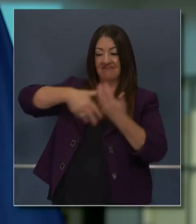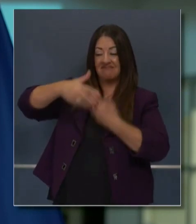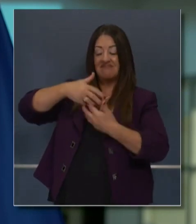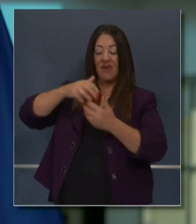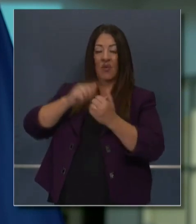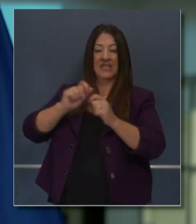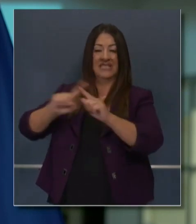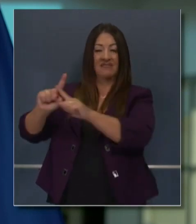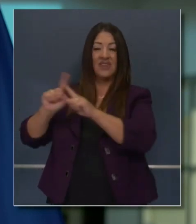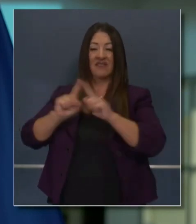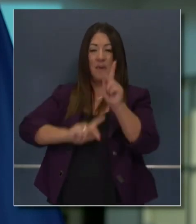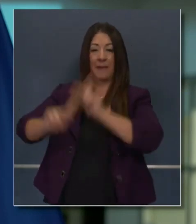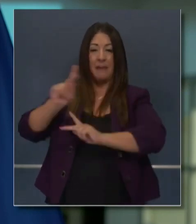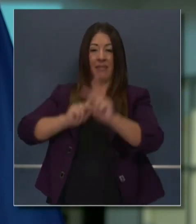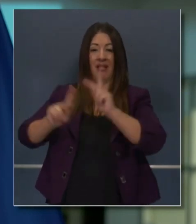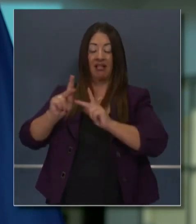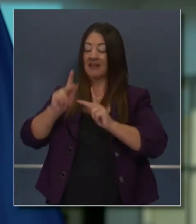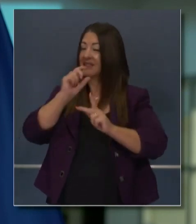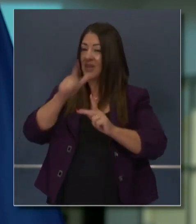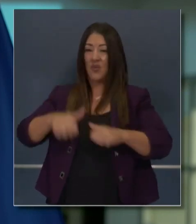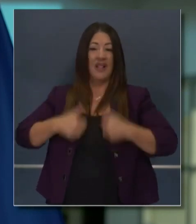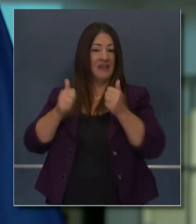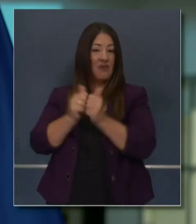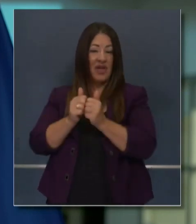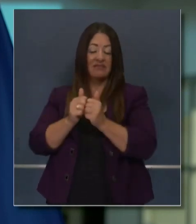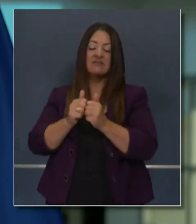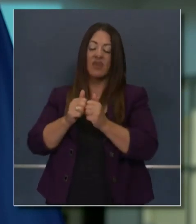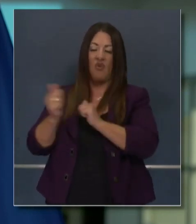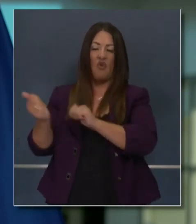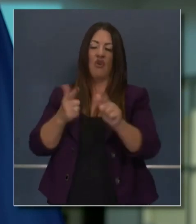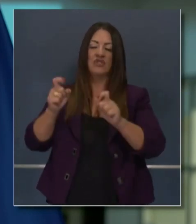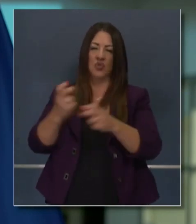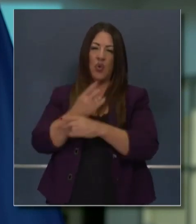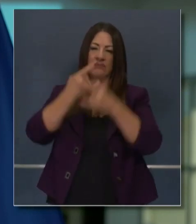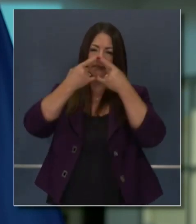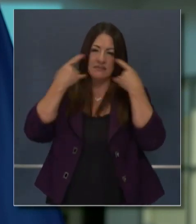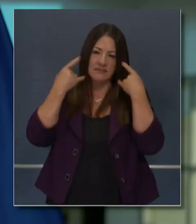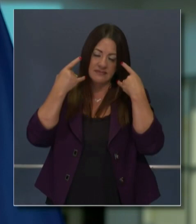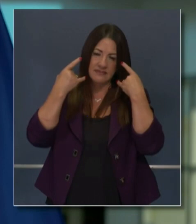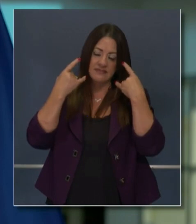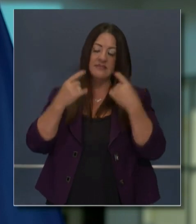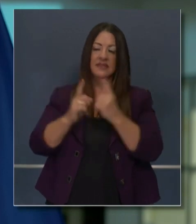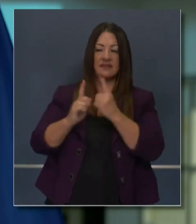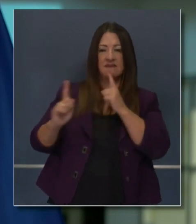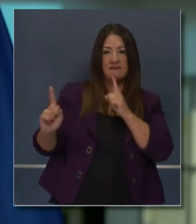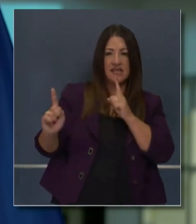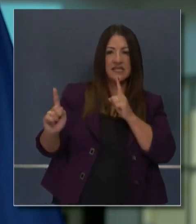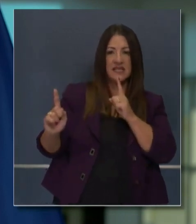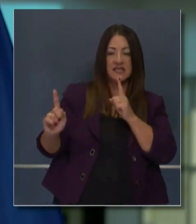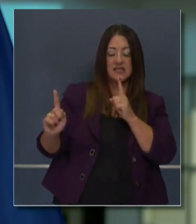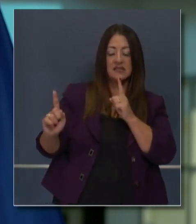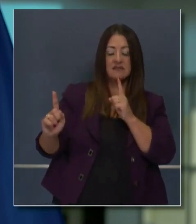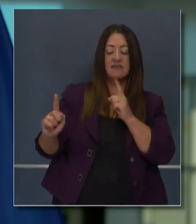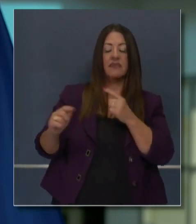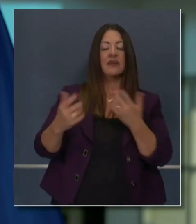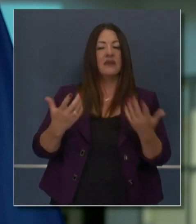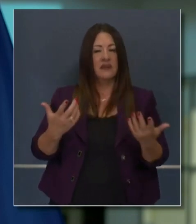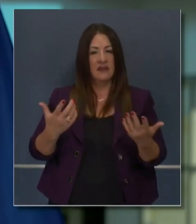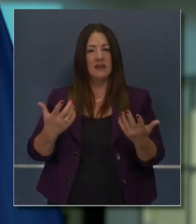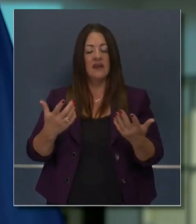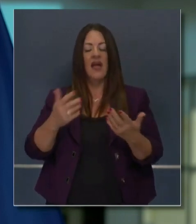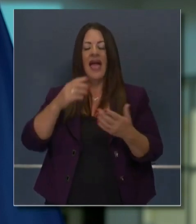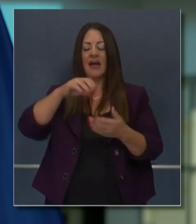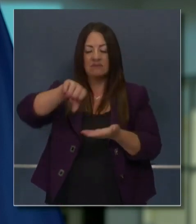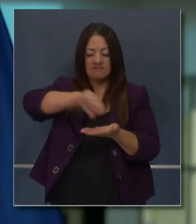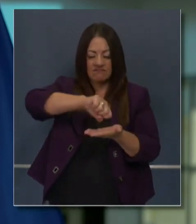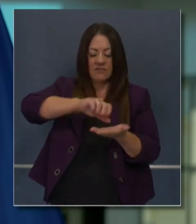mixing with other people outside of your core group and household. Physically distance where you can. Continue to sanitize,